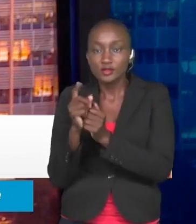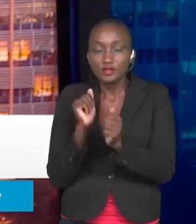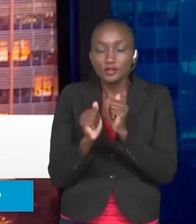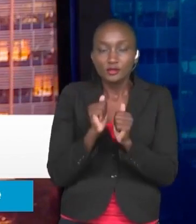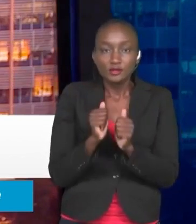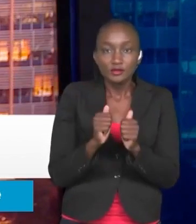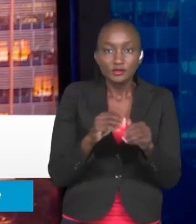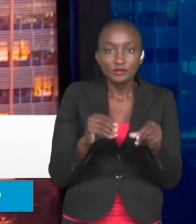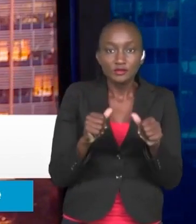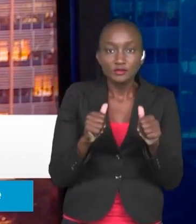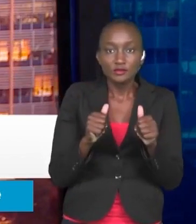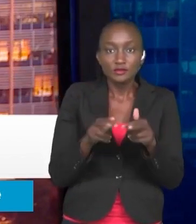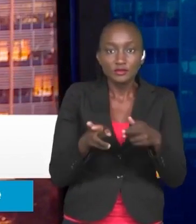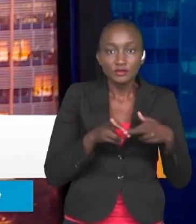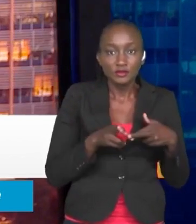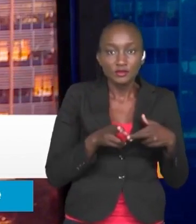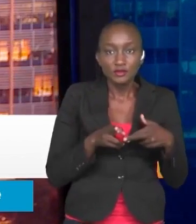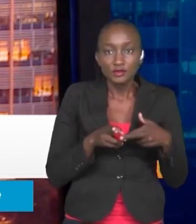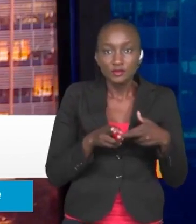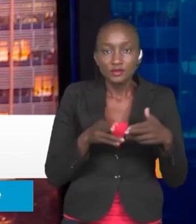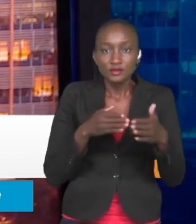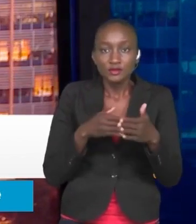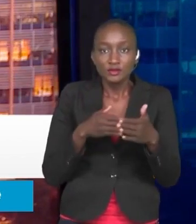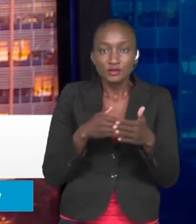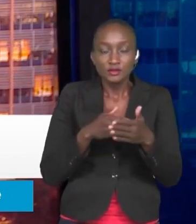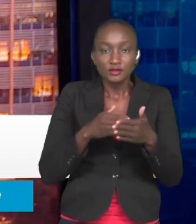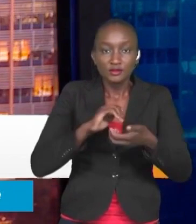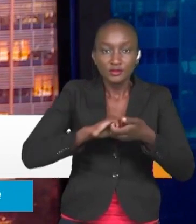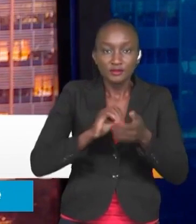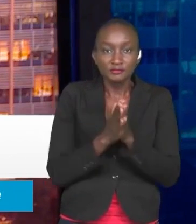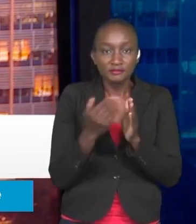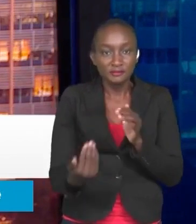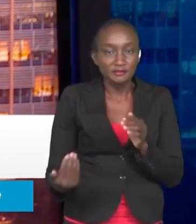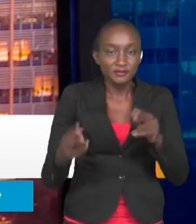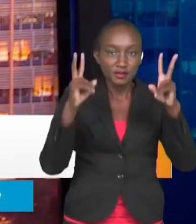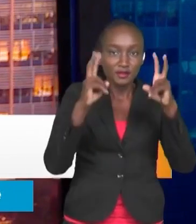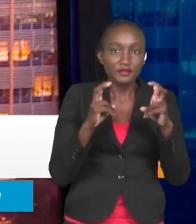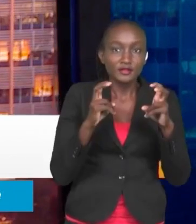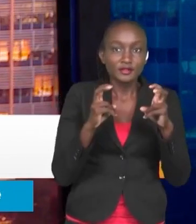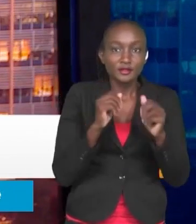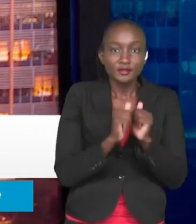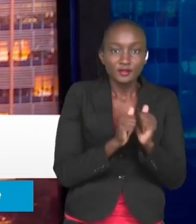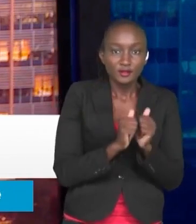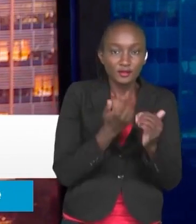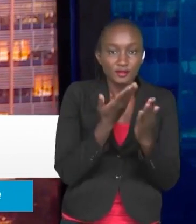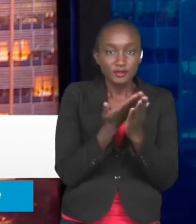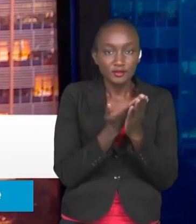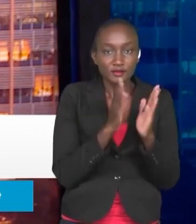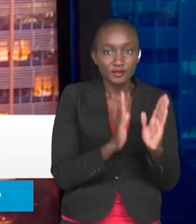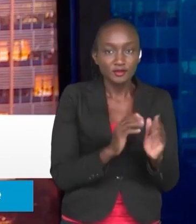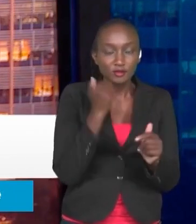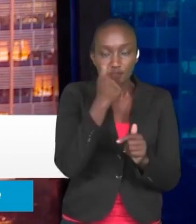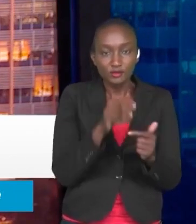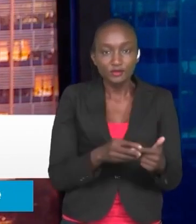defilement, uh-huh, and indecent act with the child. So the issue was that the petitioner was